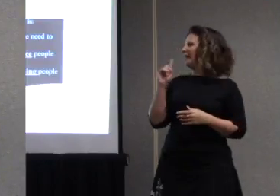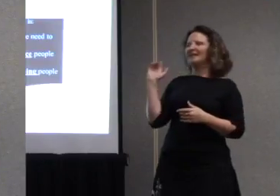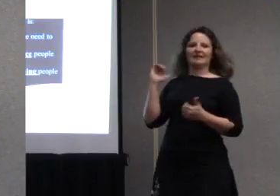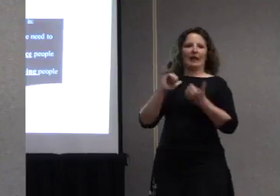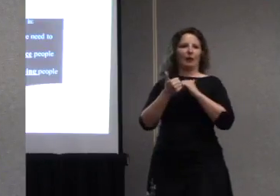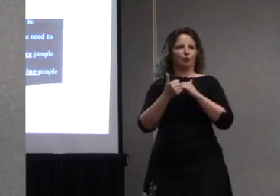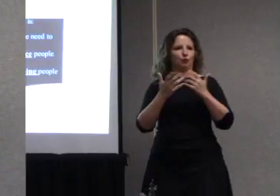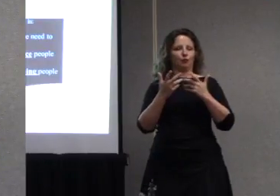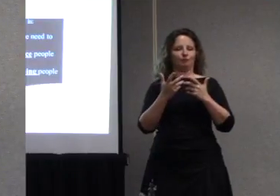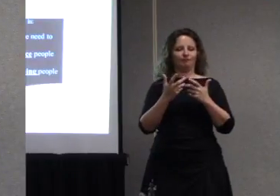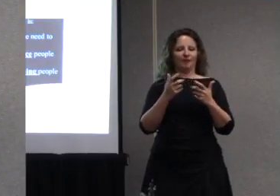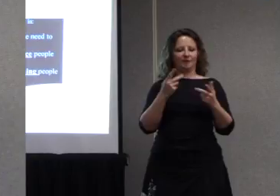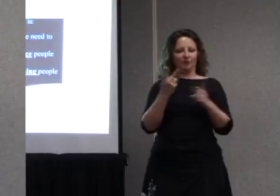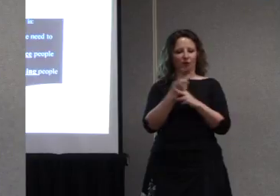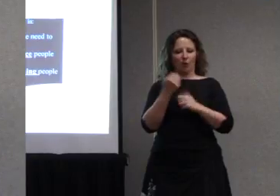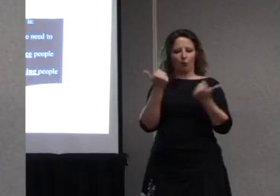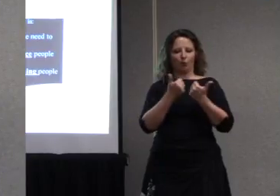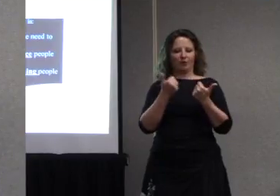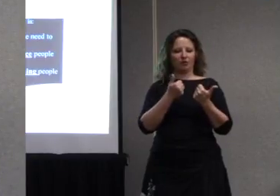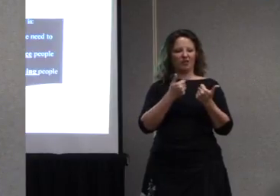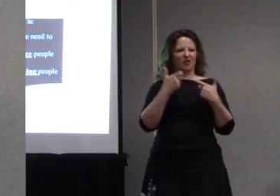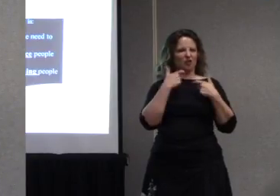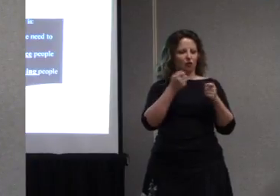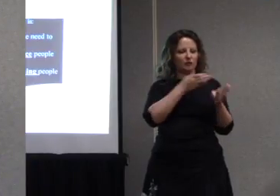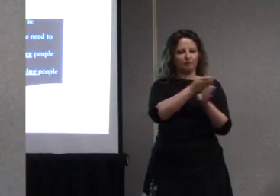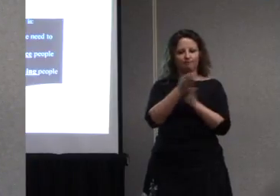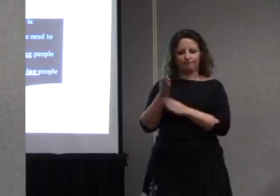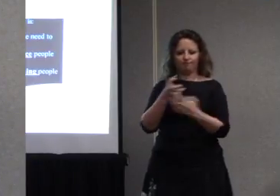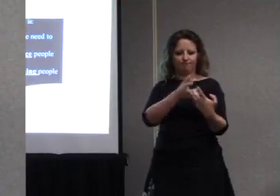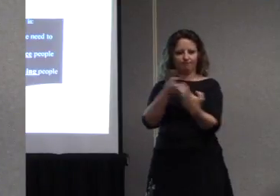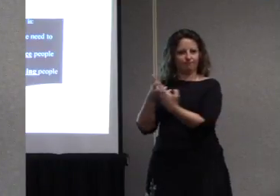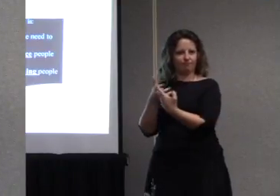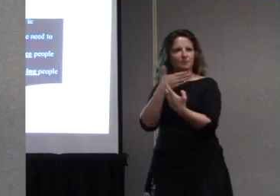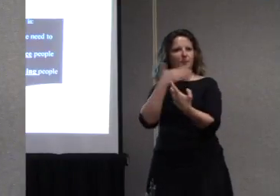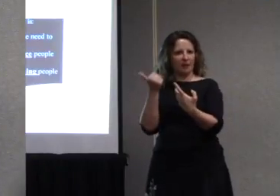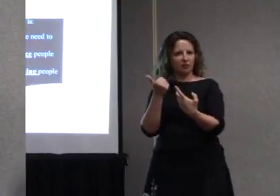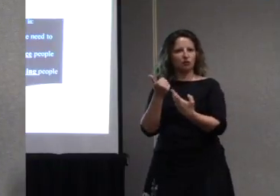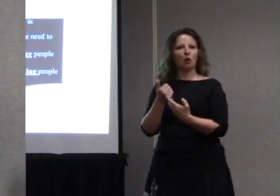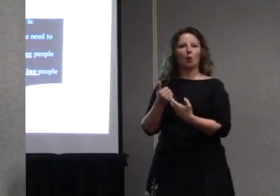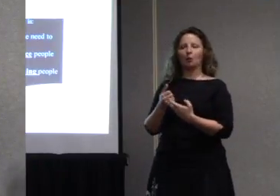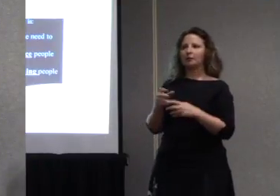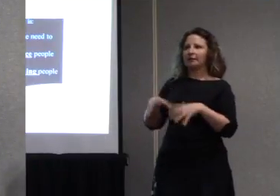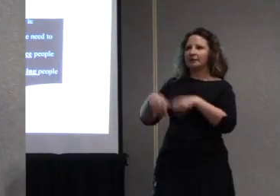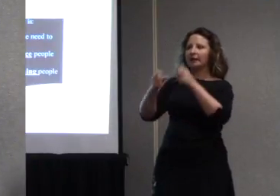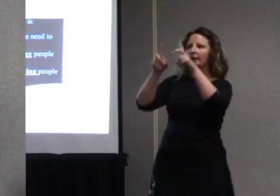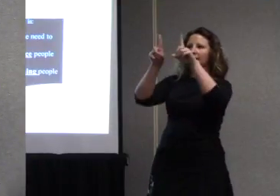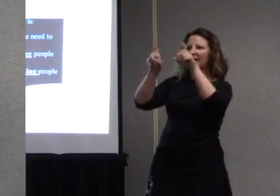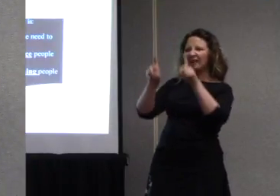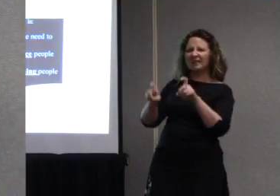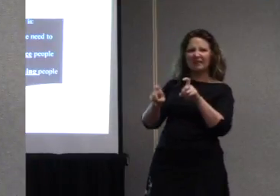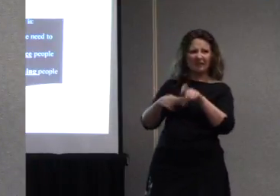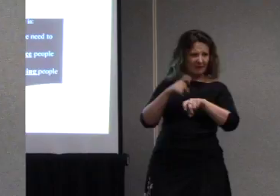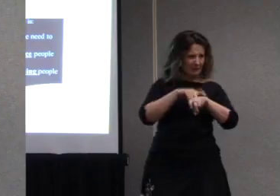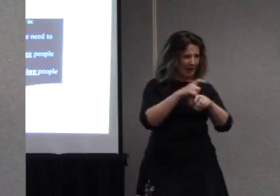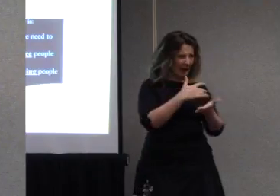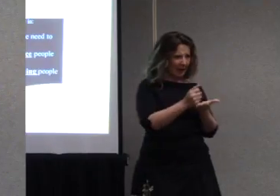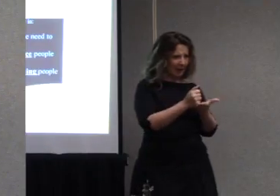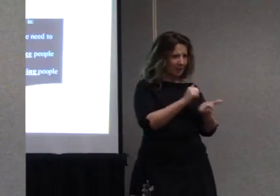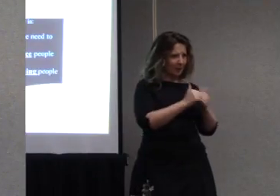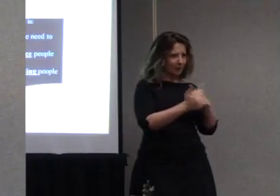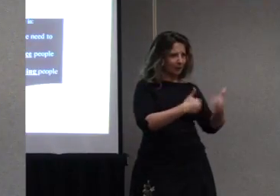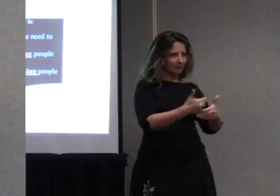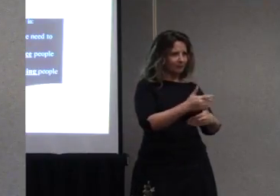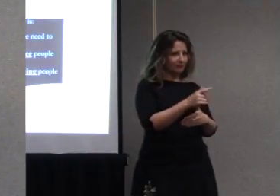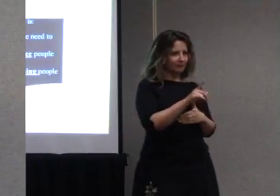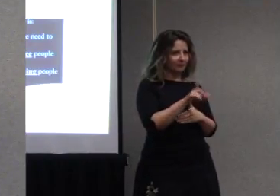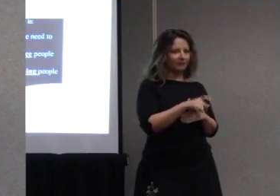to sort by their areas of interest. And so people will find out that, and then they will go to a job zone.